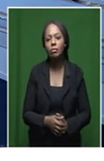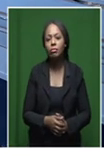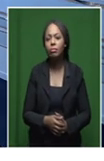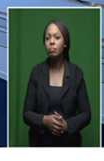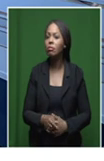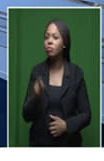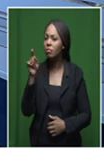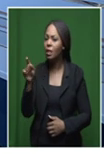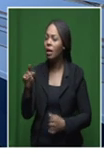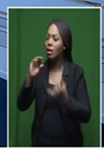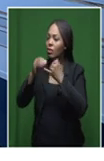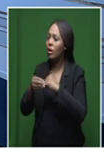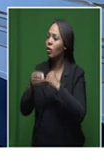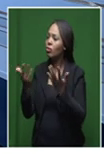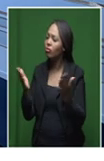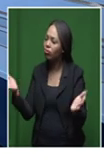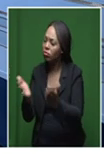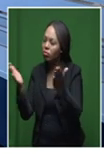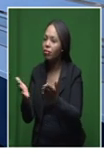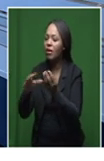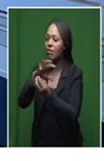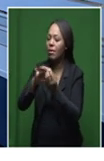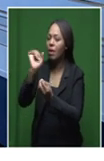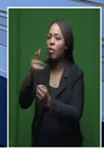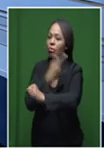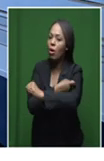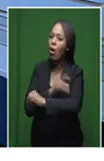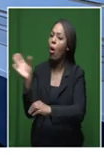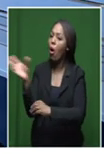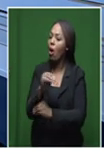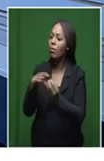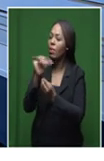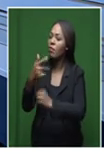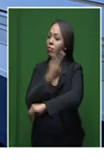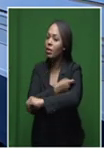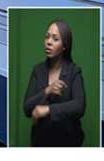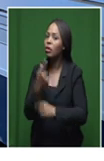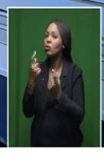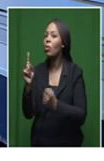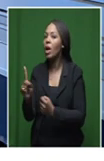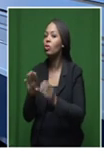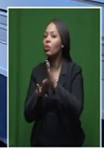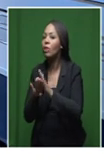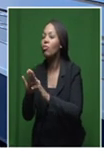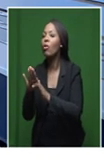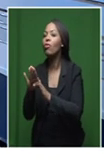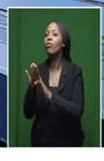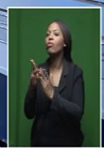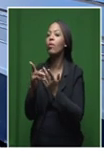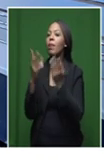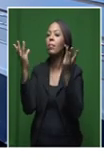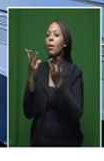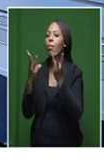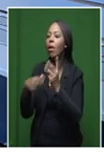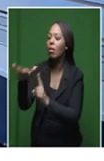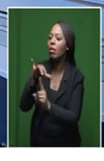to get members of your family to go out and vaccinate? Is everyone in your family vaccinated? Yeah, what have you been doing to all improve, people in and